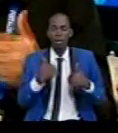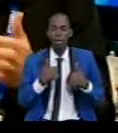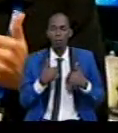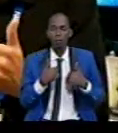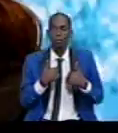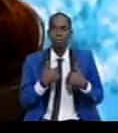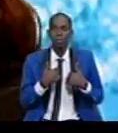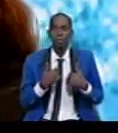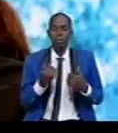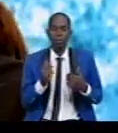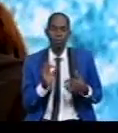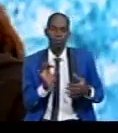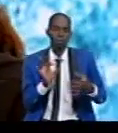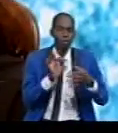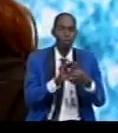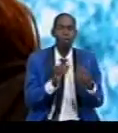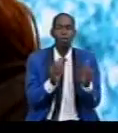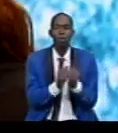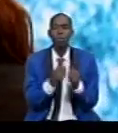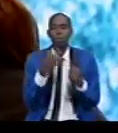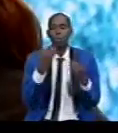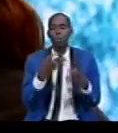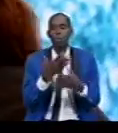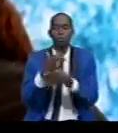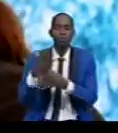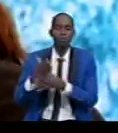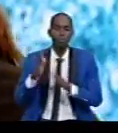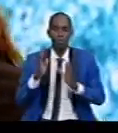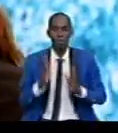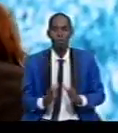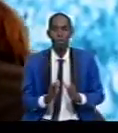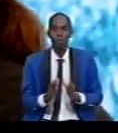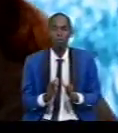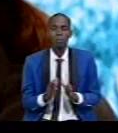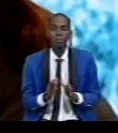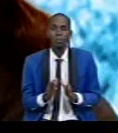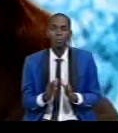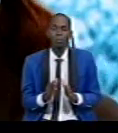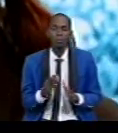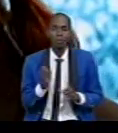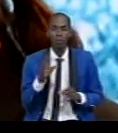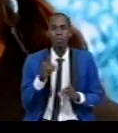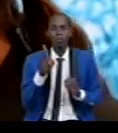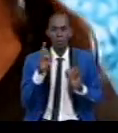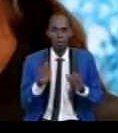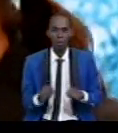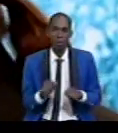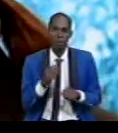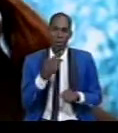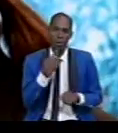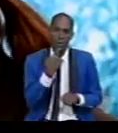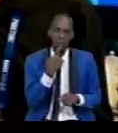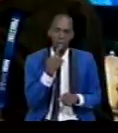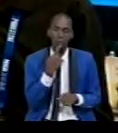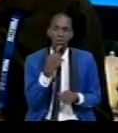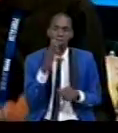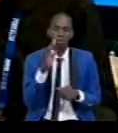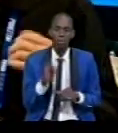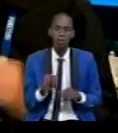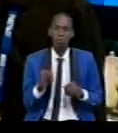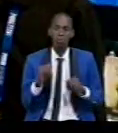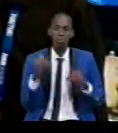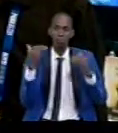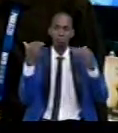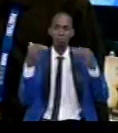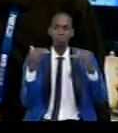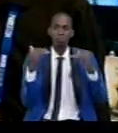or a manufacturer's distributor okay. of all the equipment just about on the planet, so I can save the body of Christ money okay. on